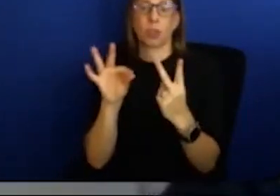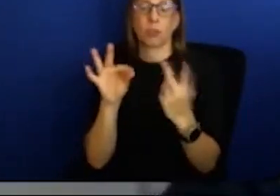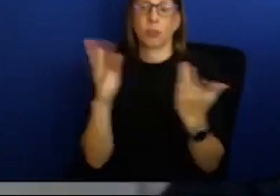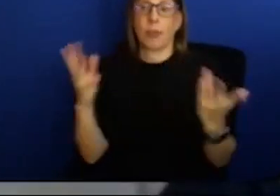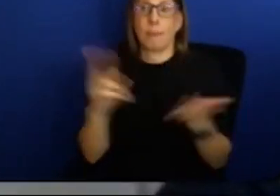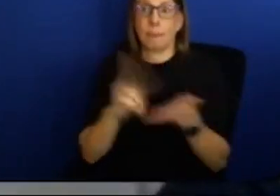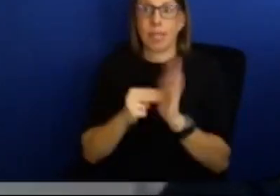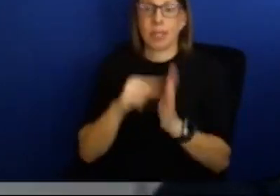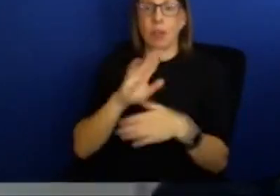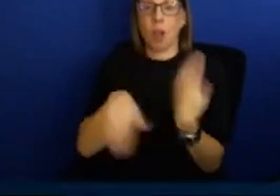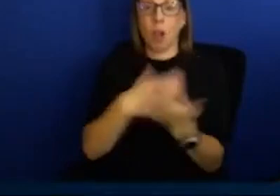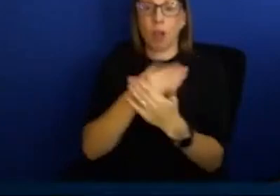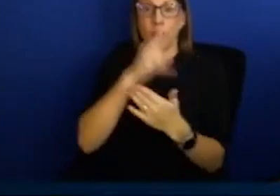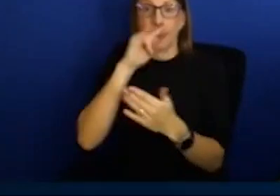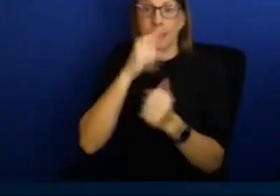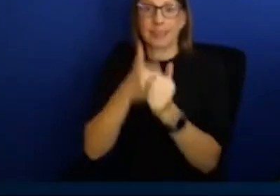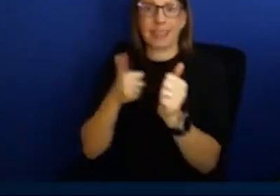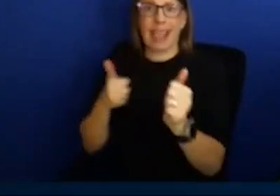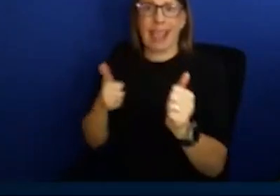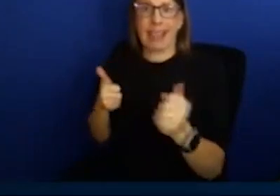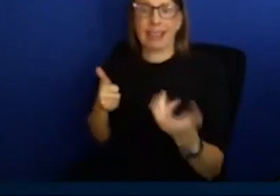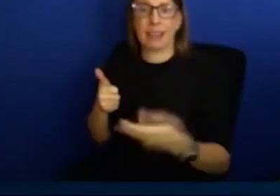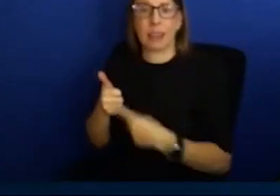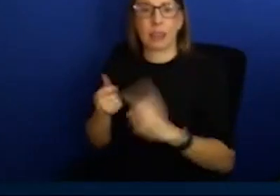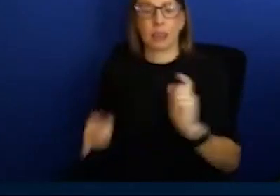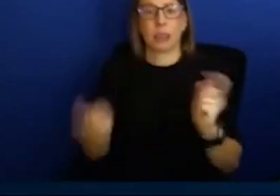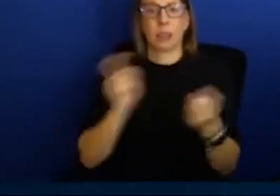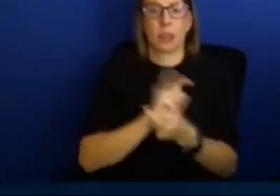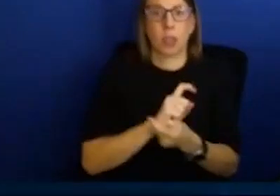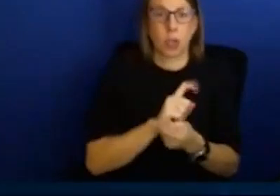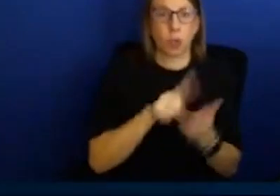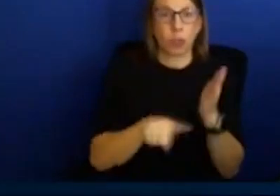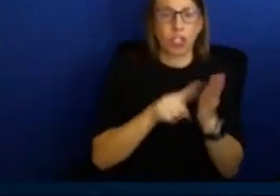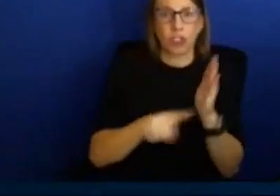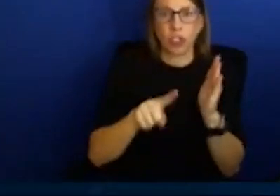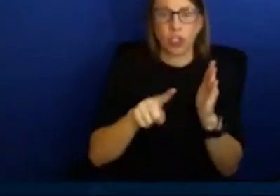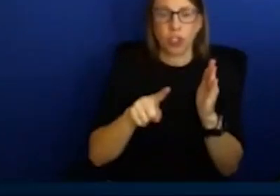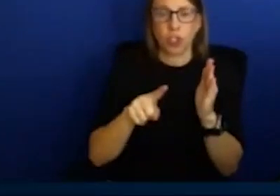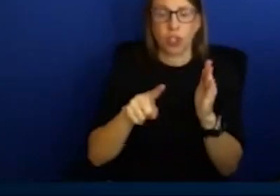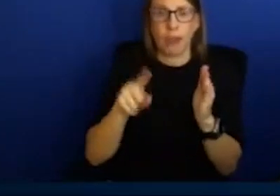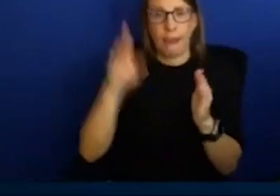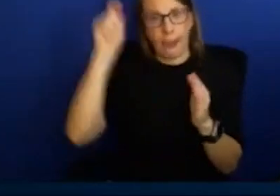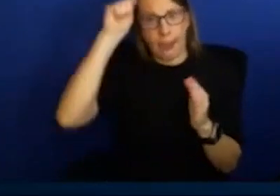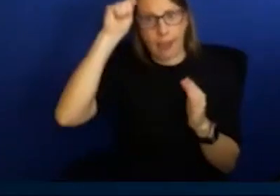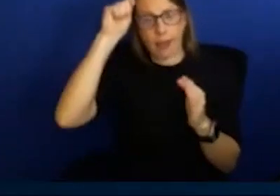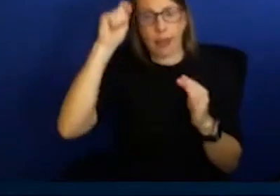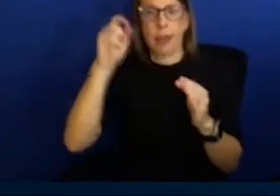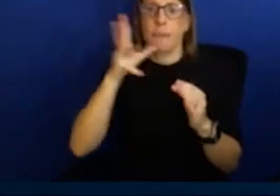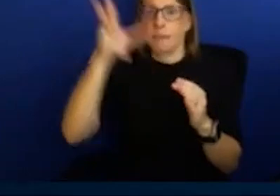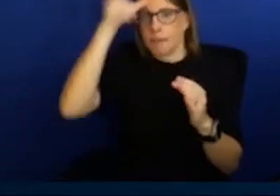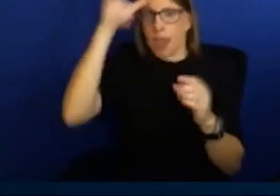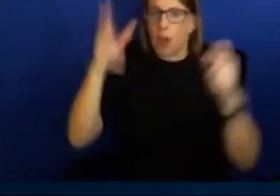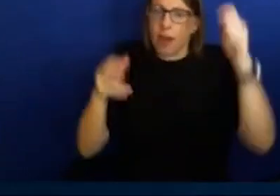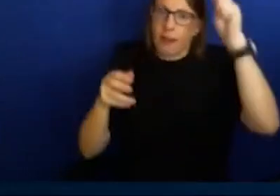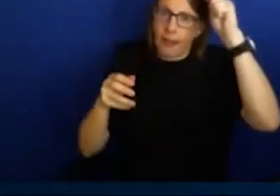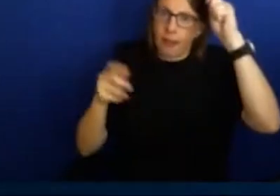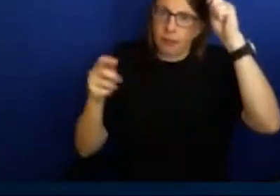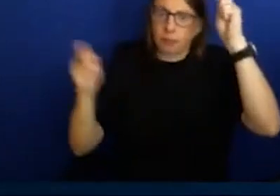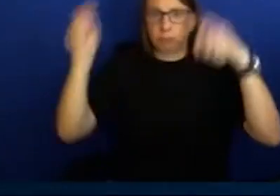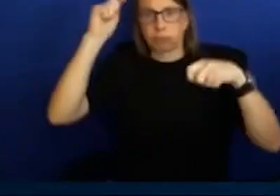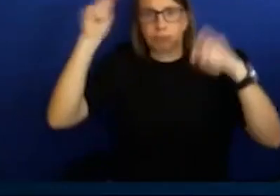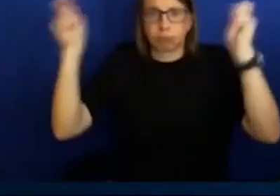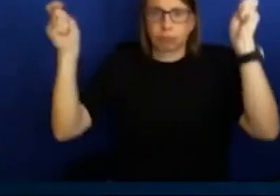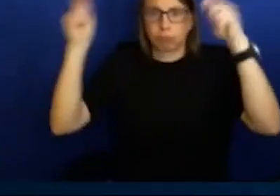our kids back. Yeah, I bet you have to switch your researcher hat and your parent hat back and forth quite often when it comes to some of these topics right